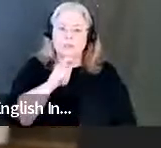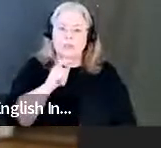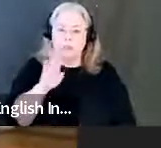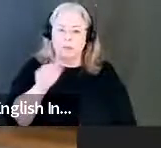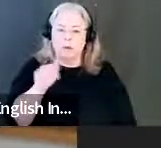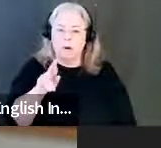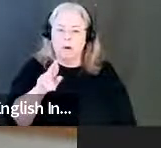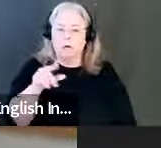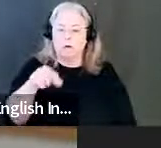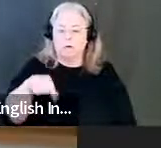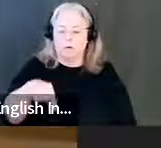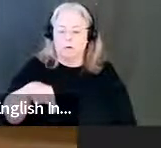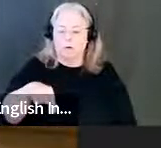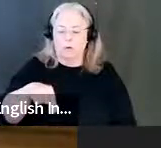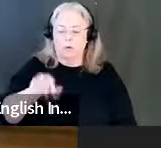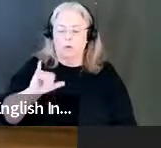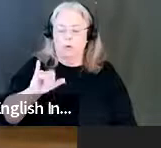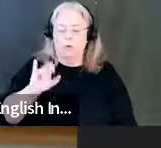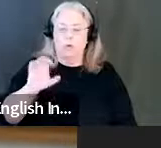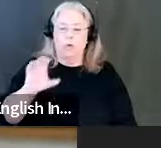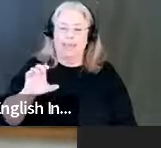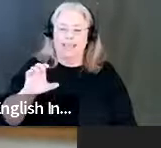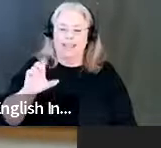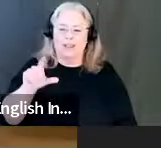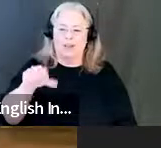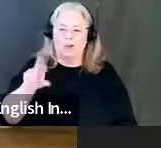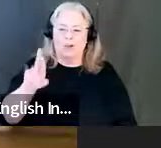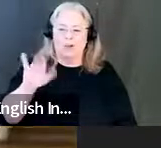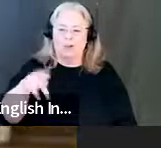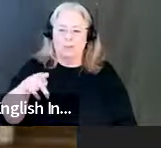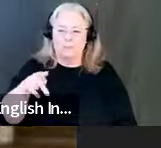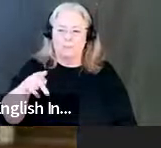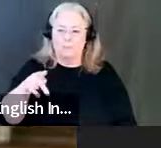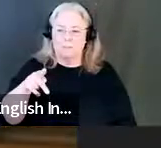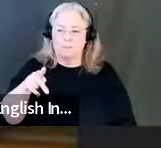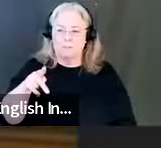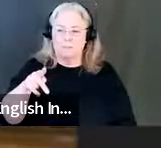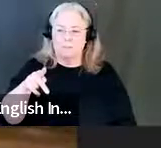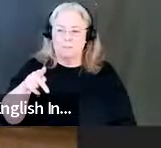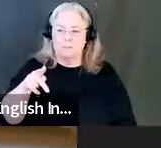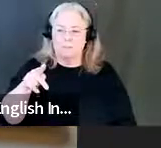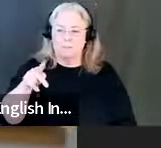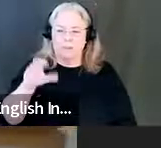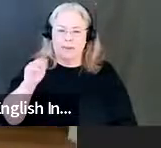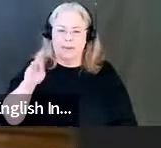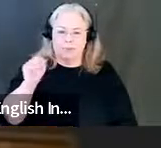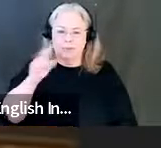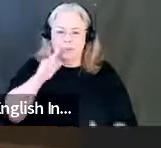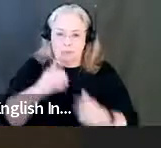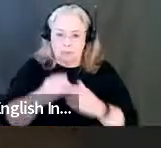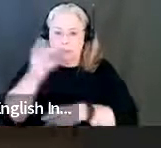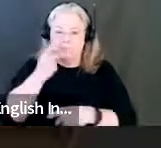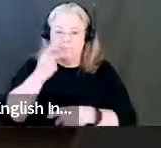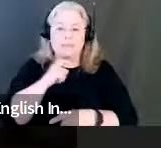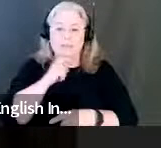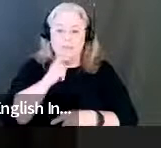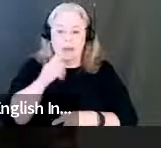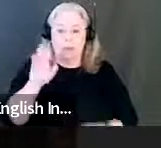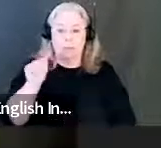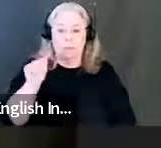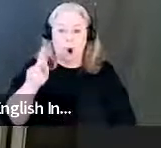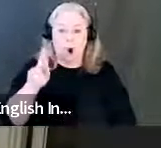grip clamps. This can slide right off. You can see the metal bar.